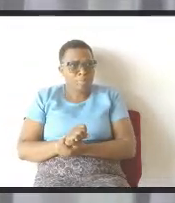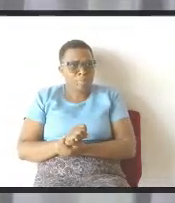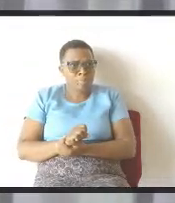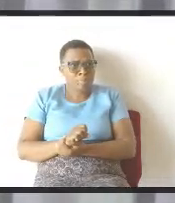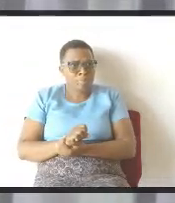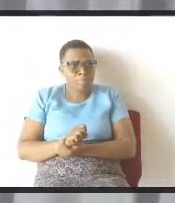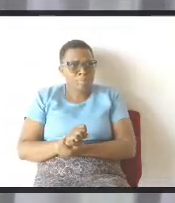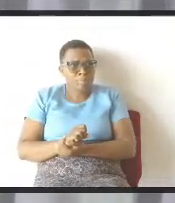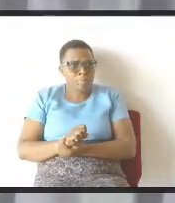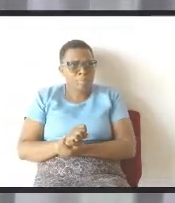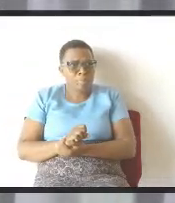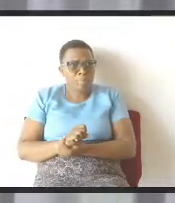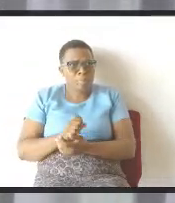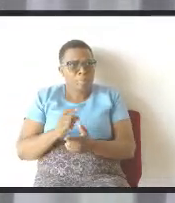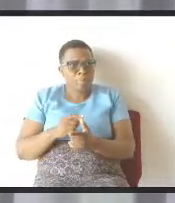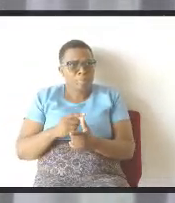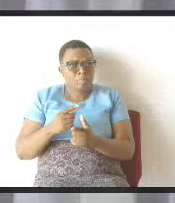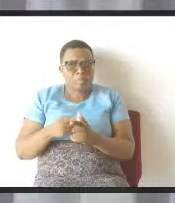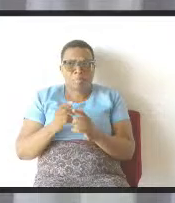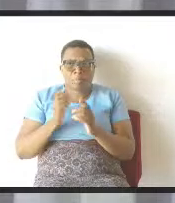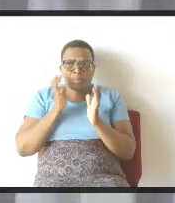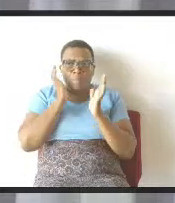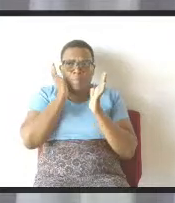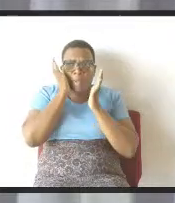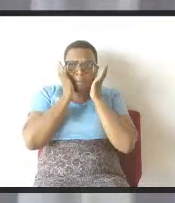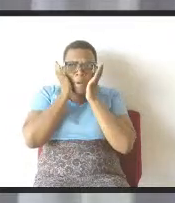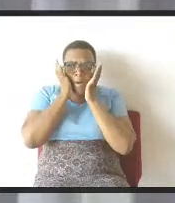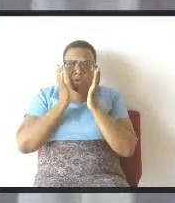or blush to speak his word?